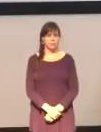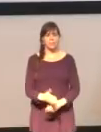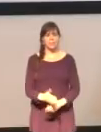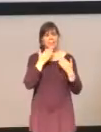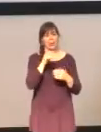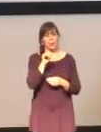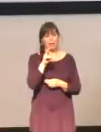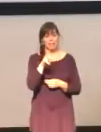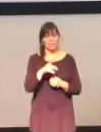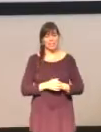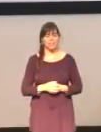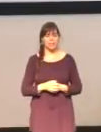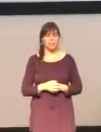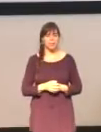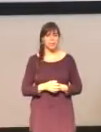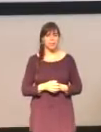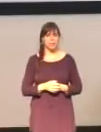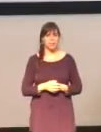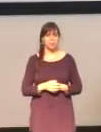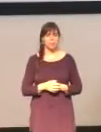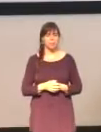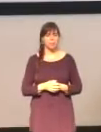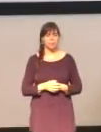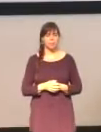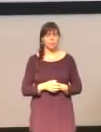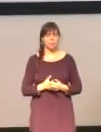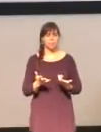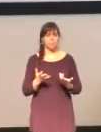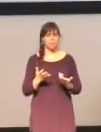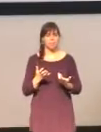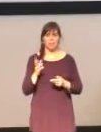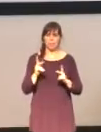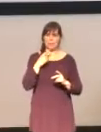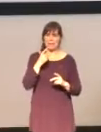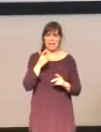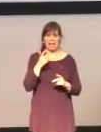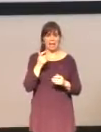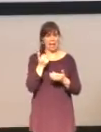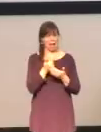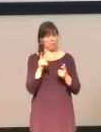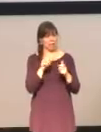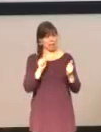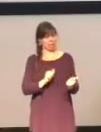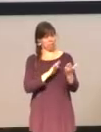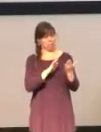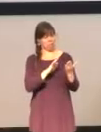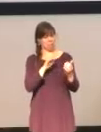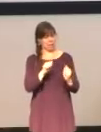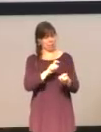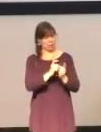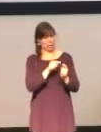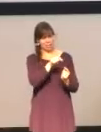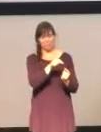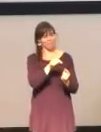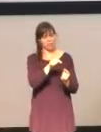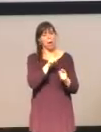Thank you, David. It has been said that not everything that is faced can be changed, but nothing can be changed